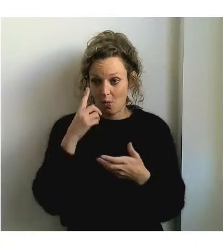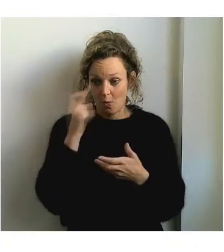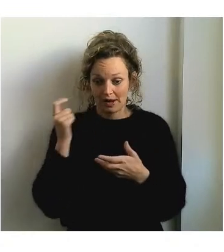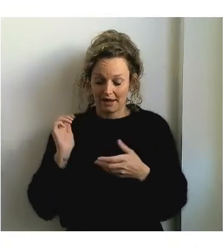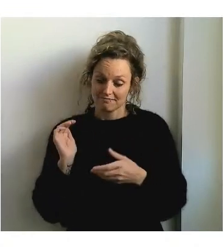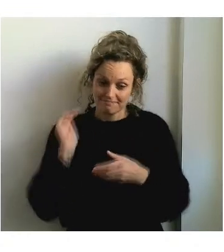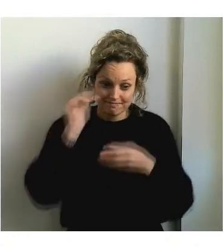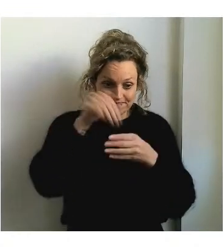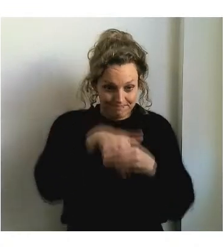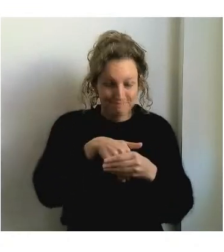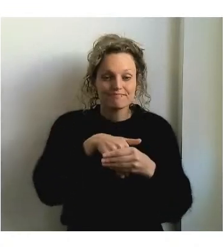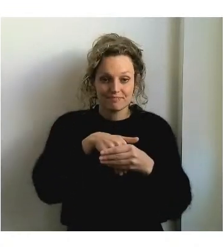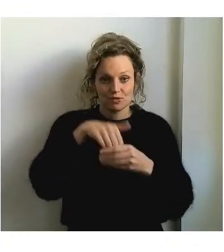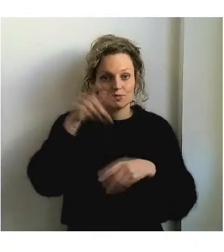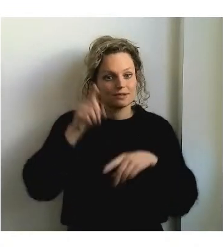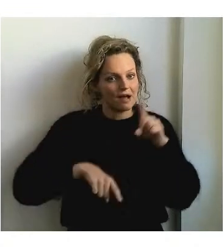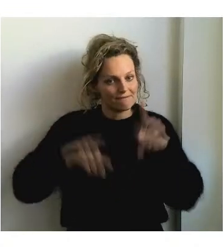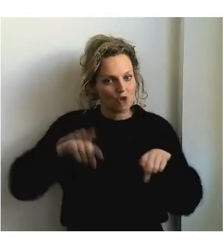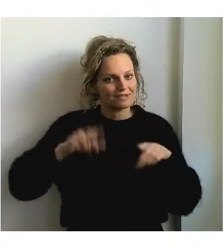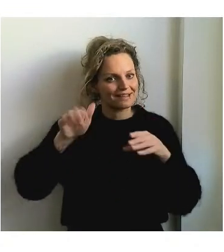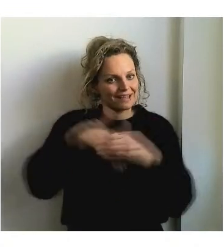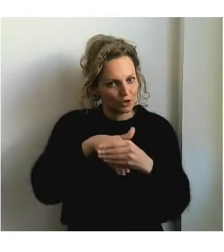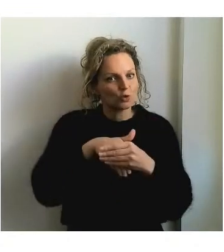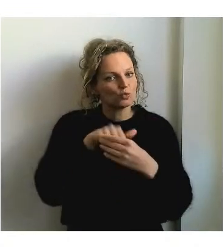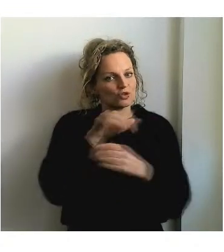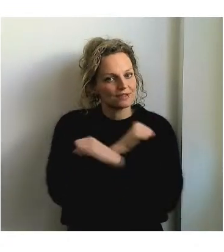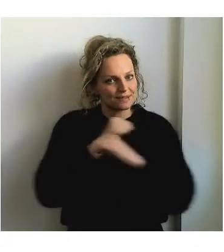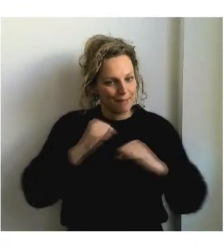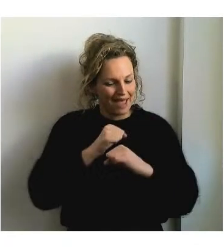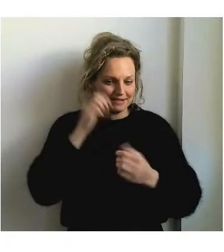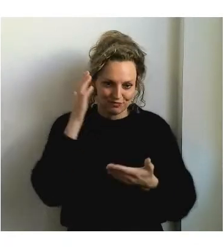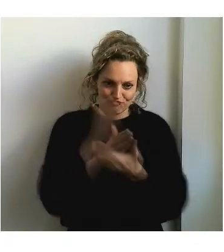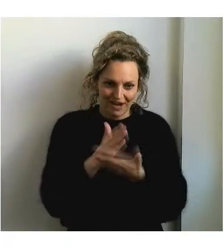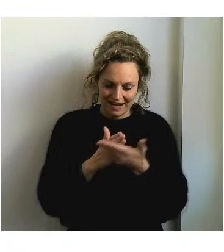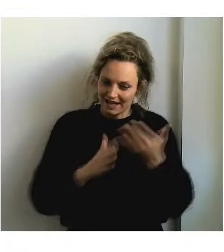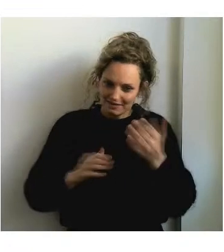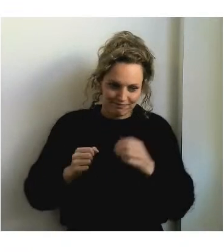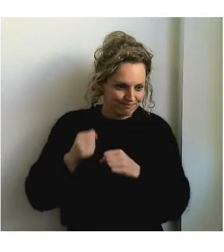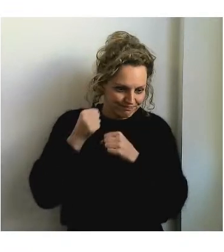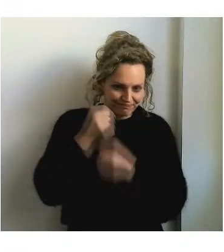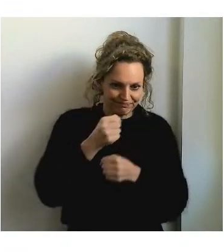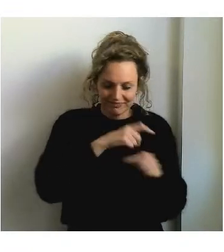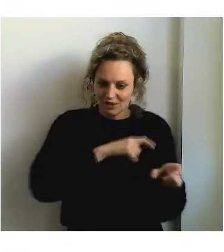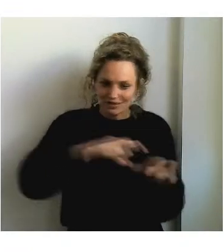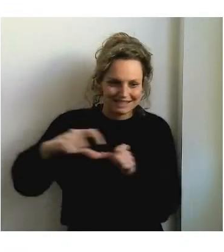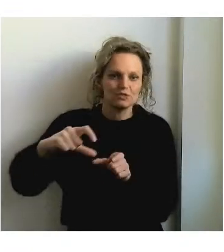and inclusion space to pursue an actual career in that space, but also to flourish and